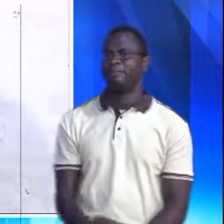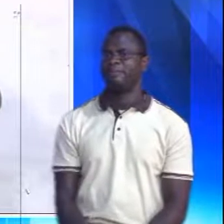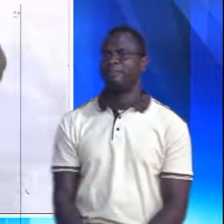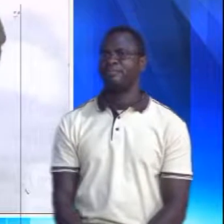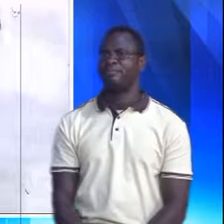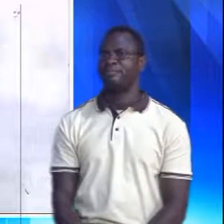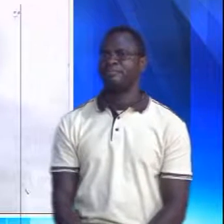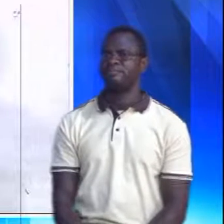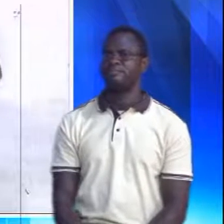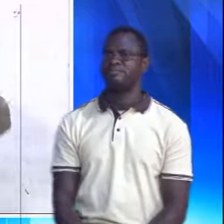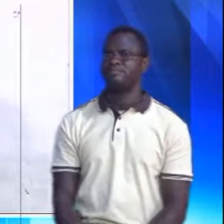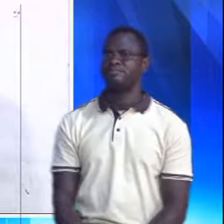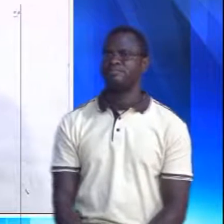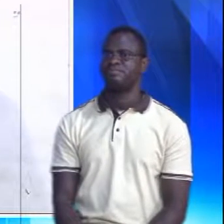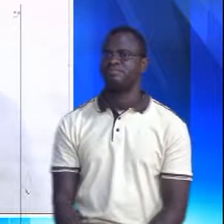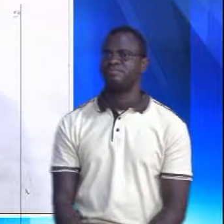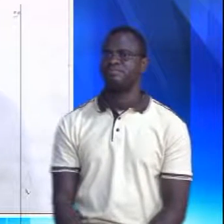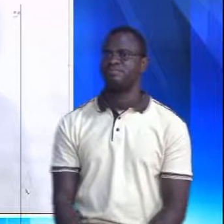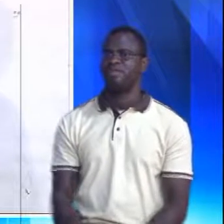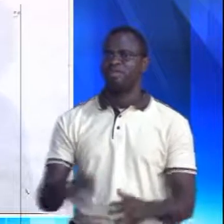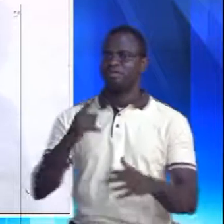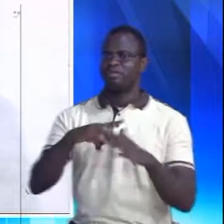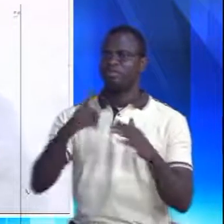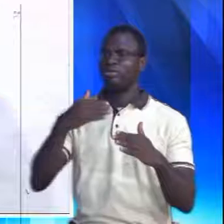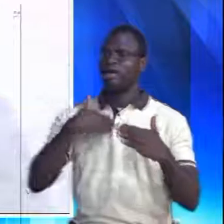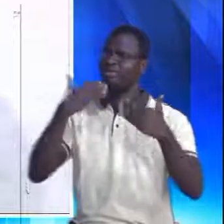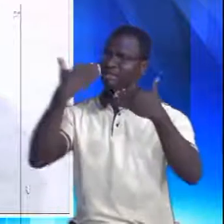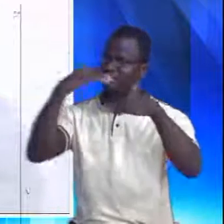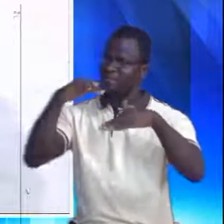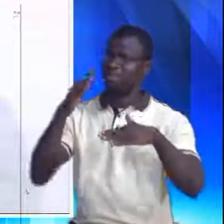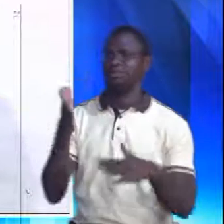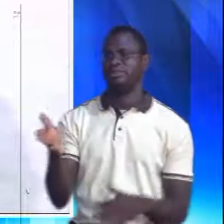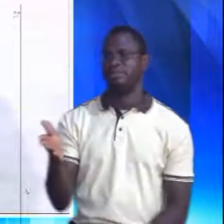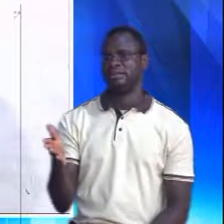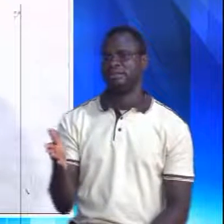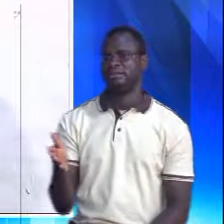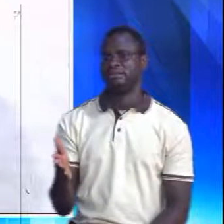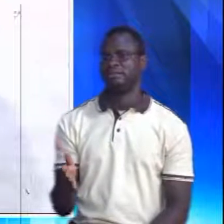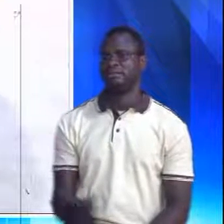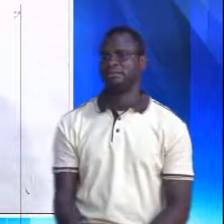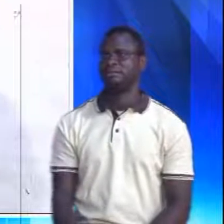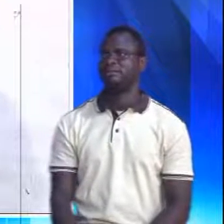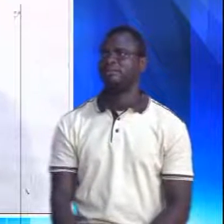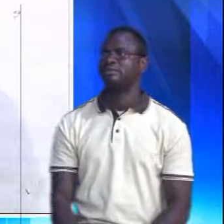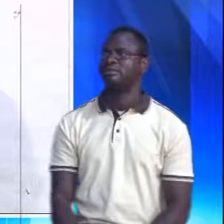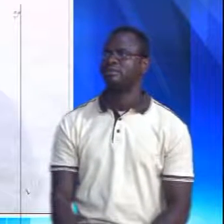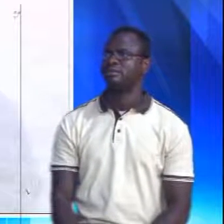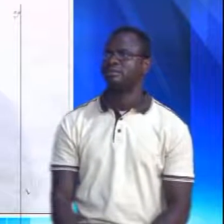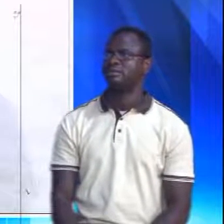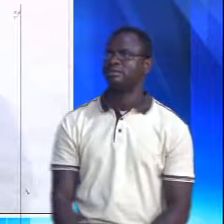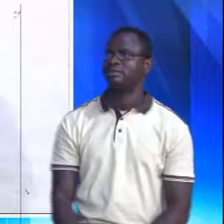to which you can assert that right, is the limit where another person will stand up for his rights.